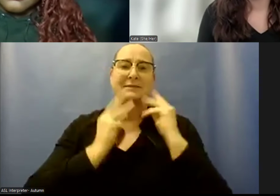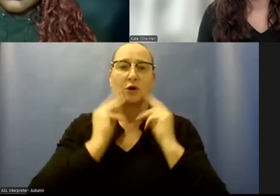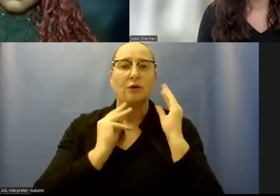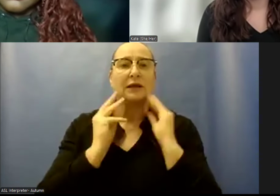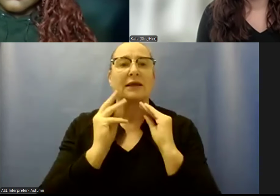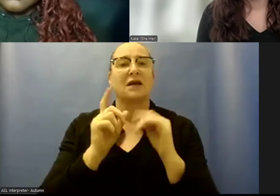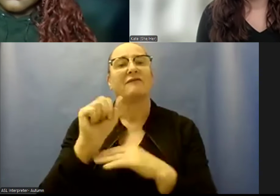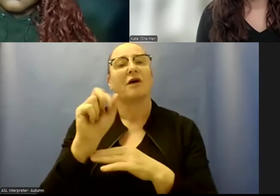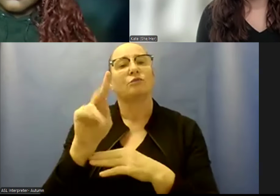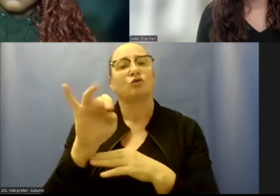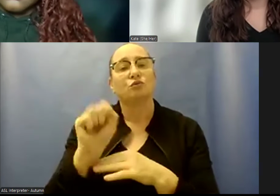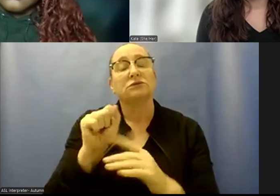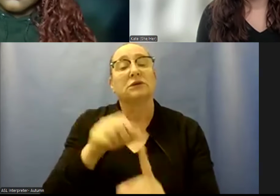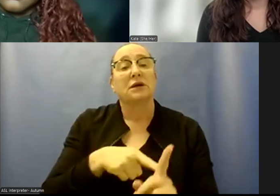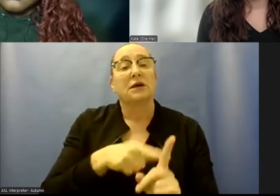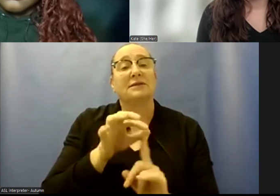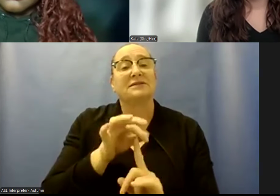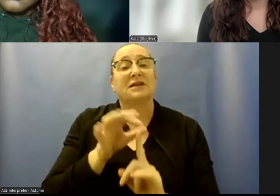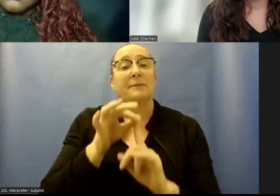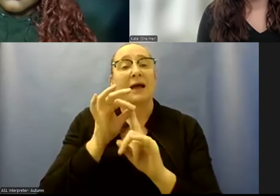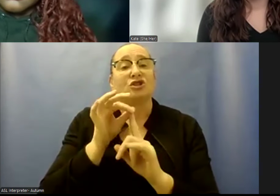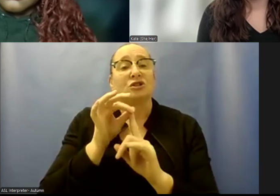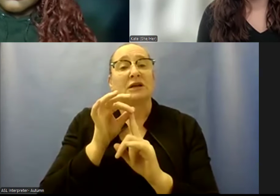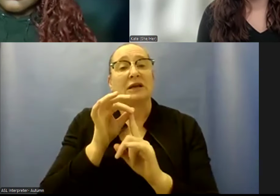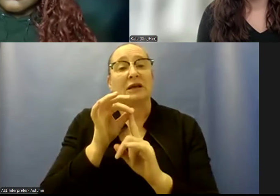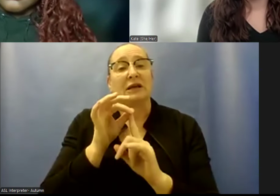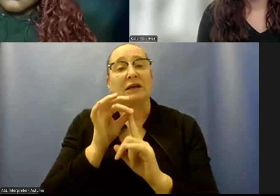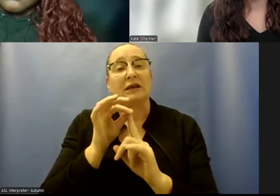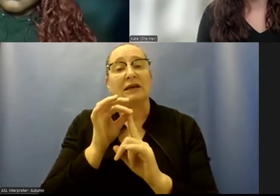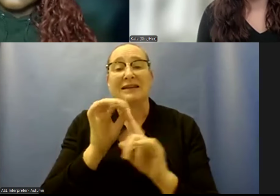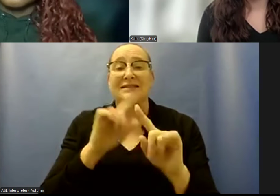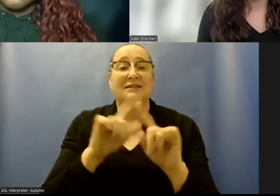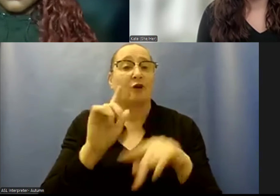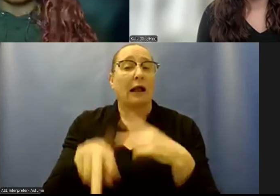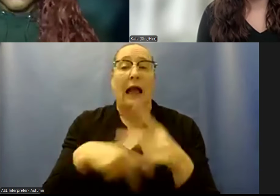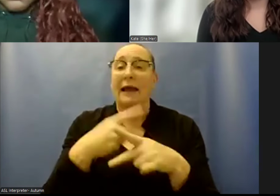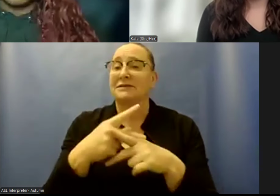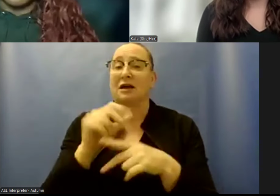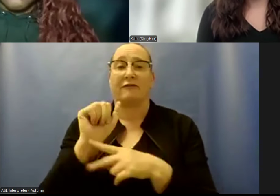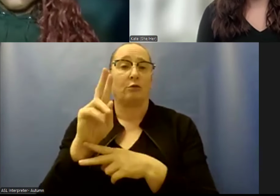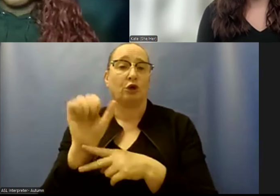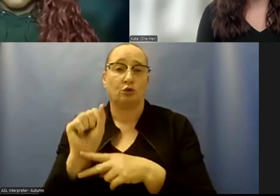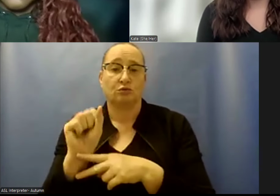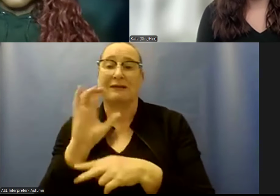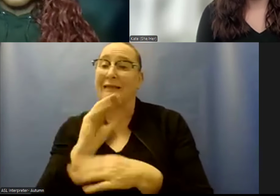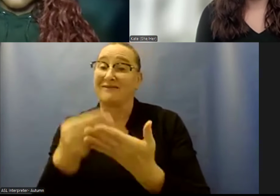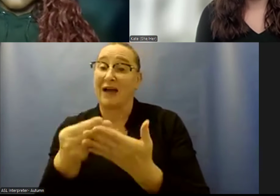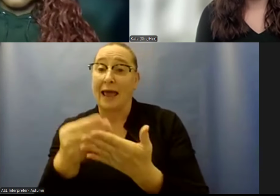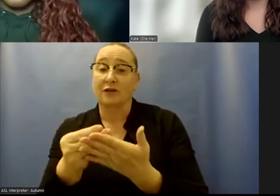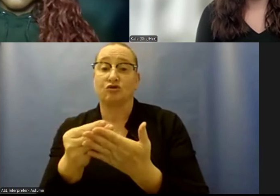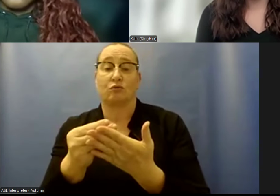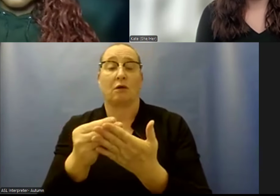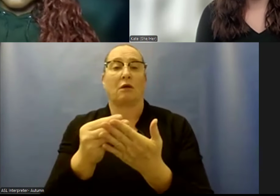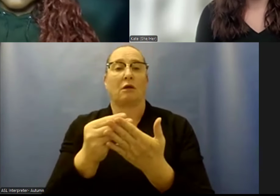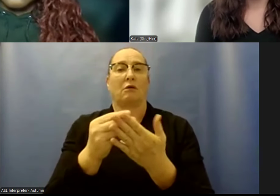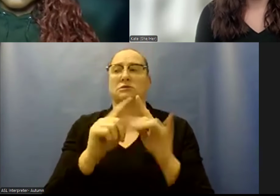abuse, especially these lesser known types of abuse, like financial abuse, is so important. And just